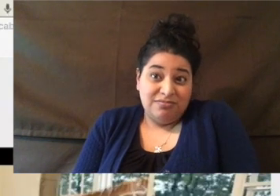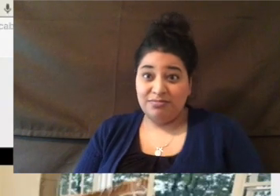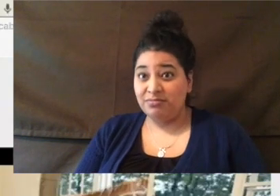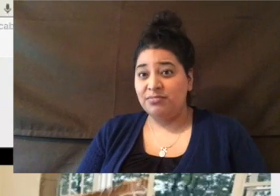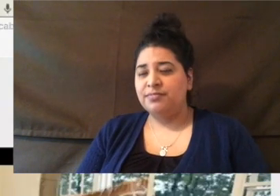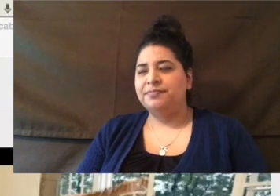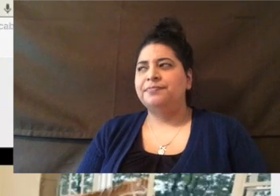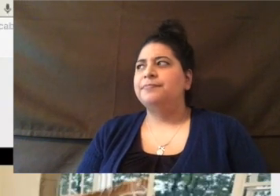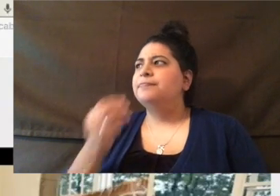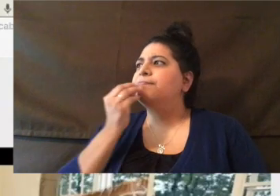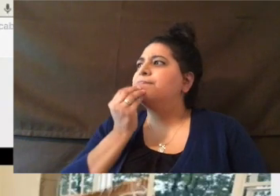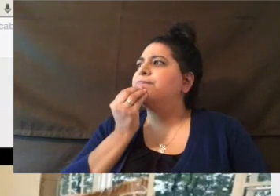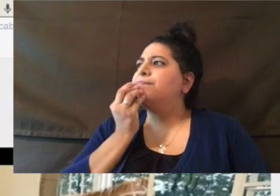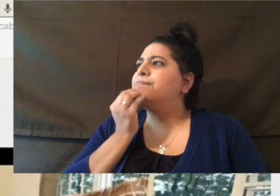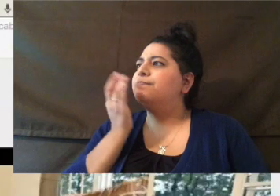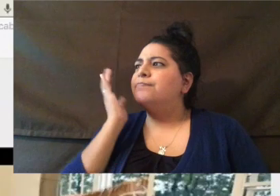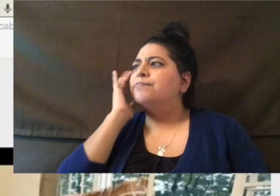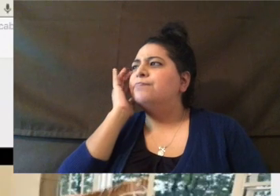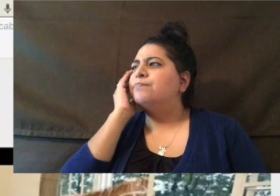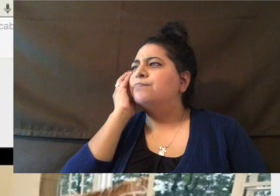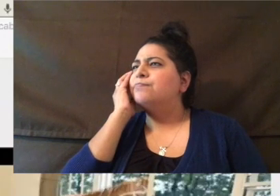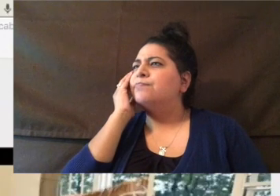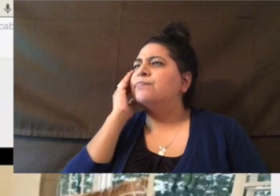Let's see. I'm kind of wondering